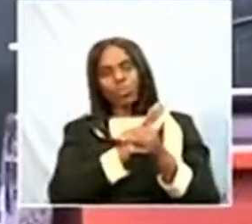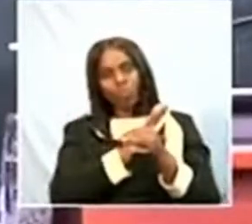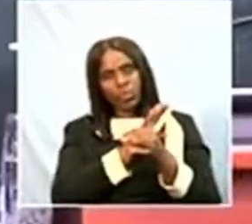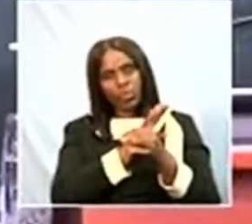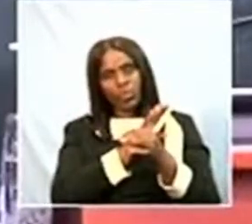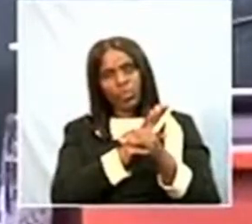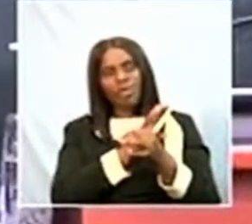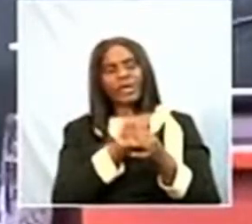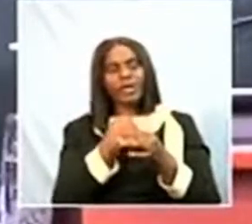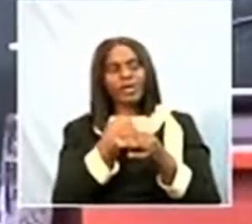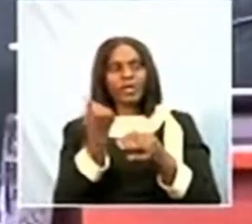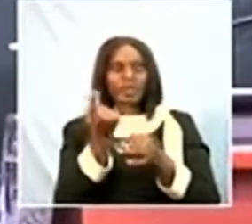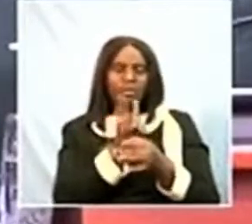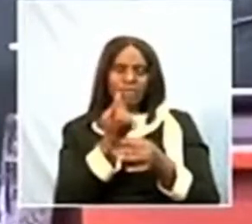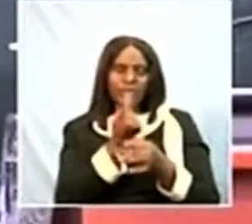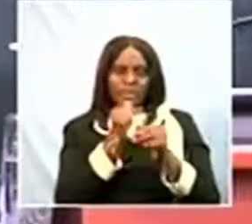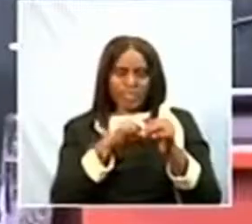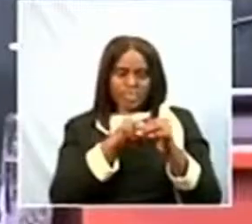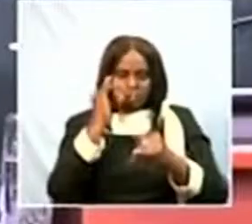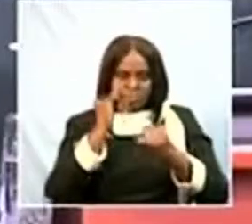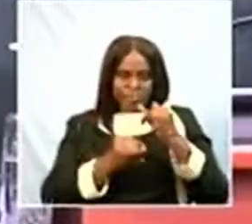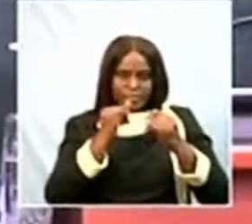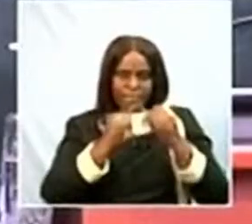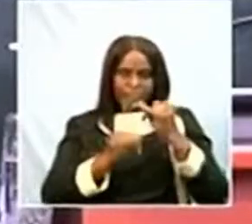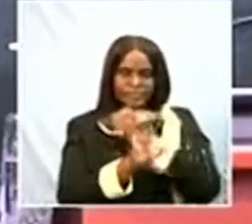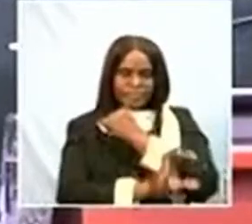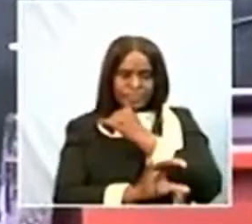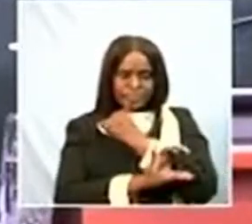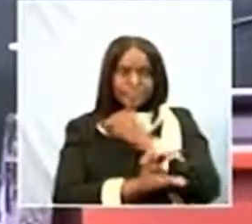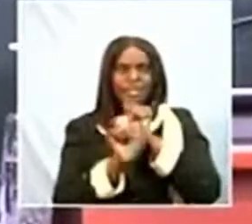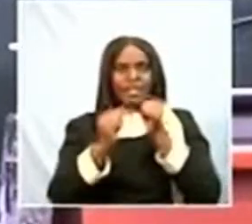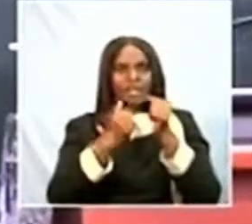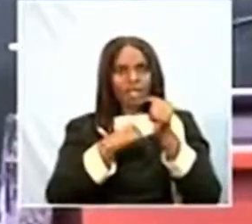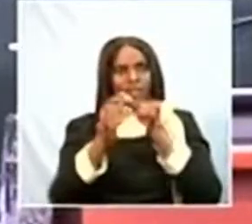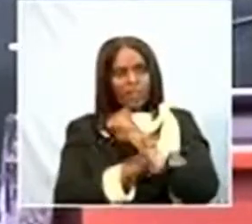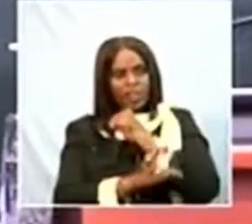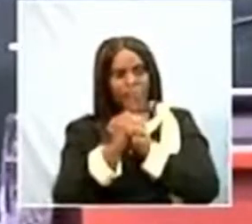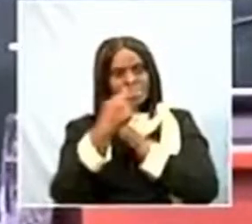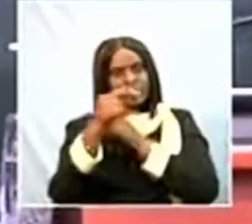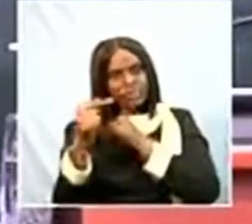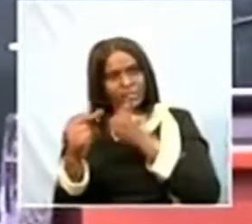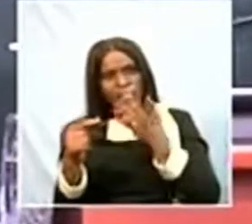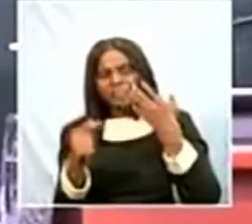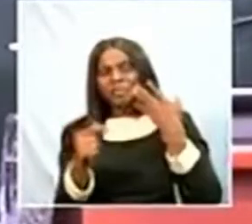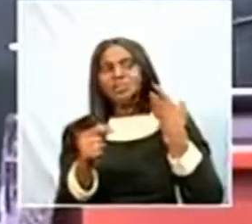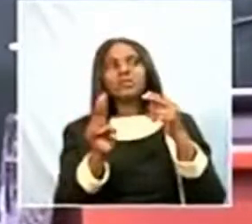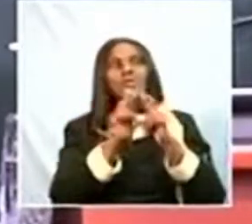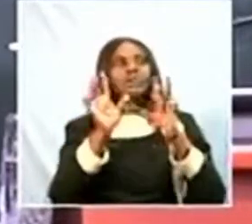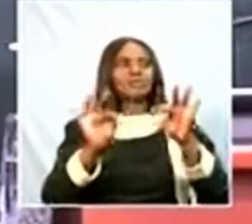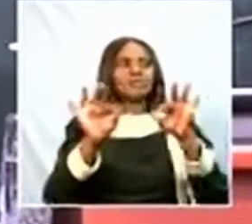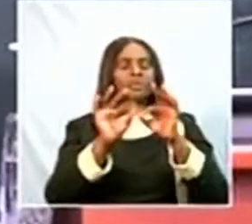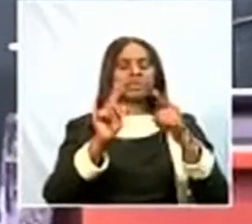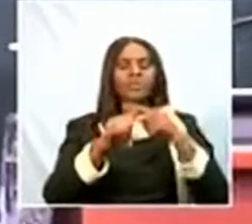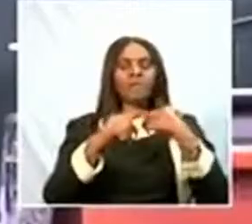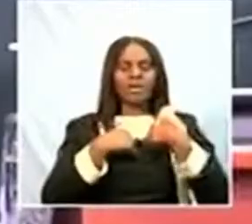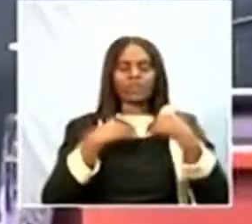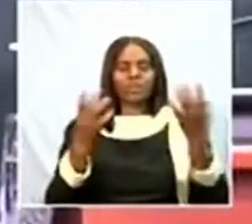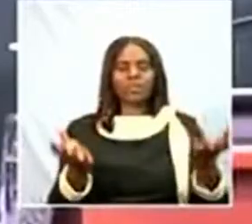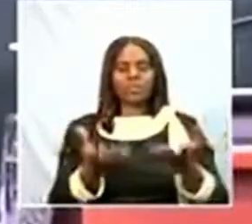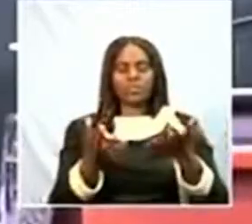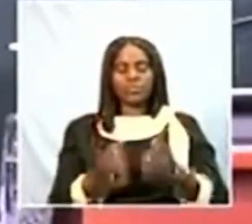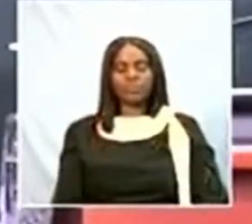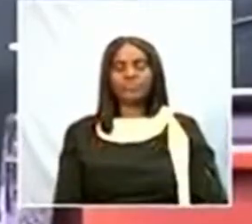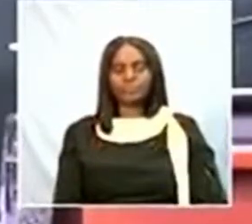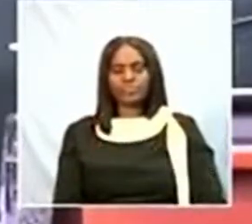I'm going to talk on how we can make our country green. Green spaces are essential for absorbing carbon dioxide,